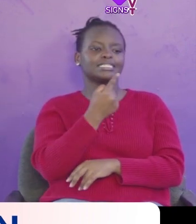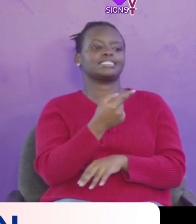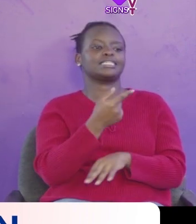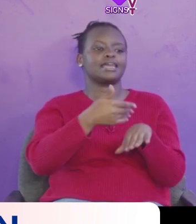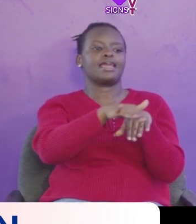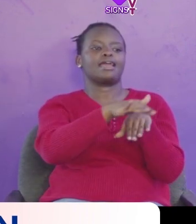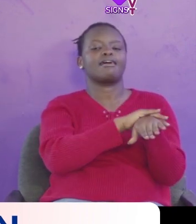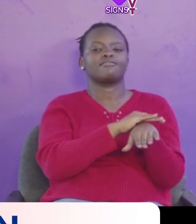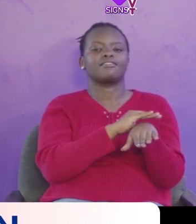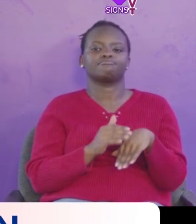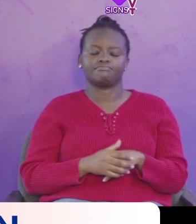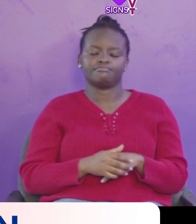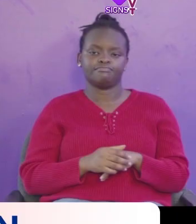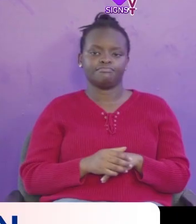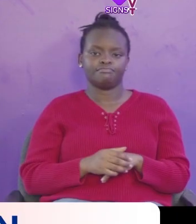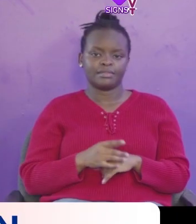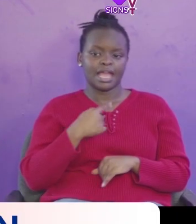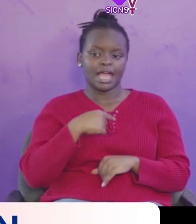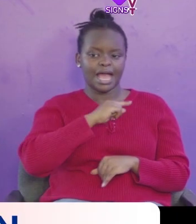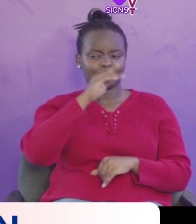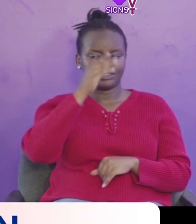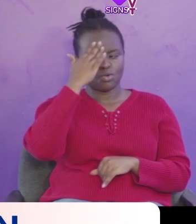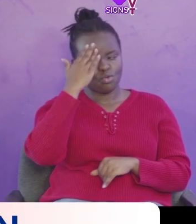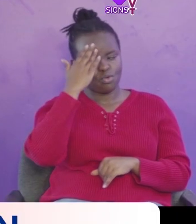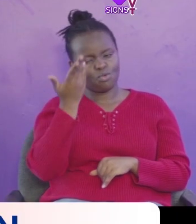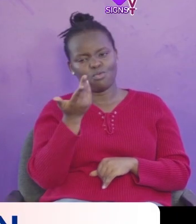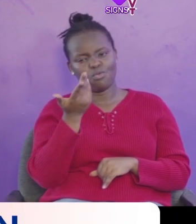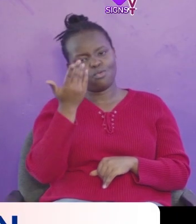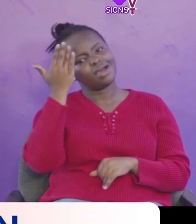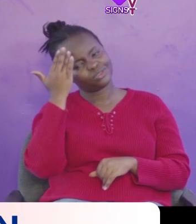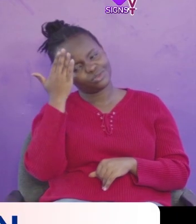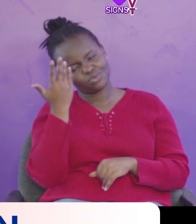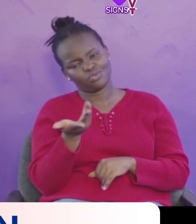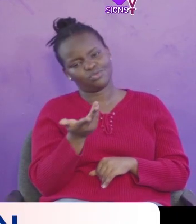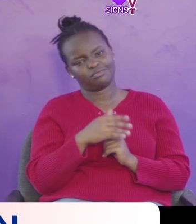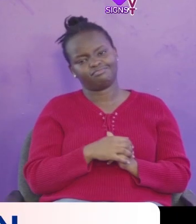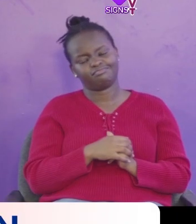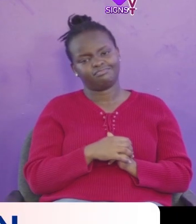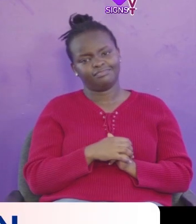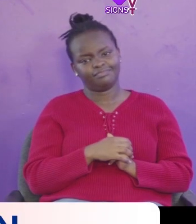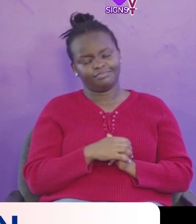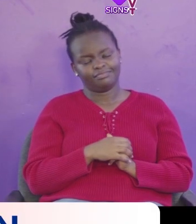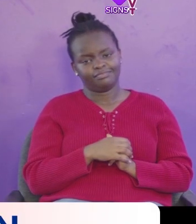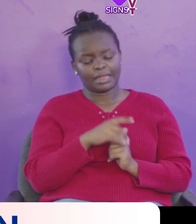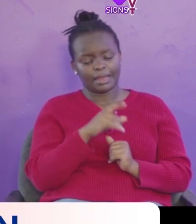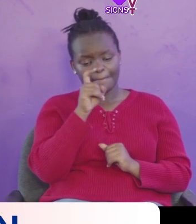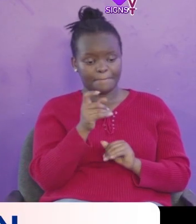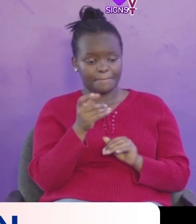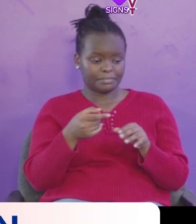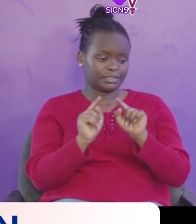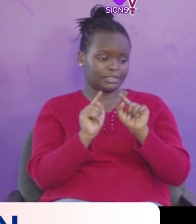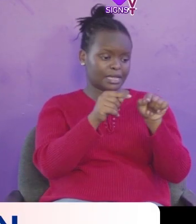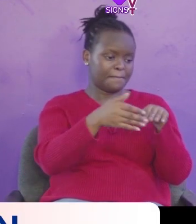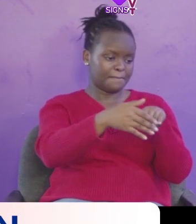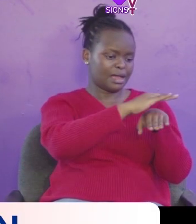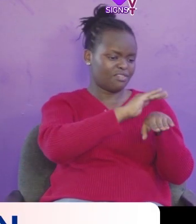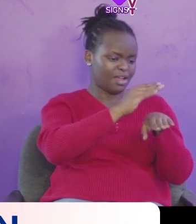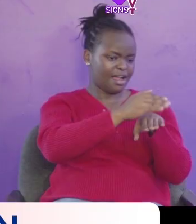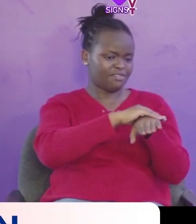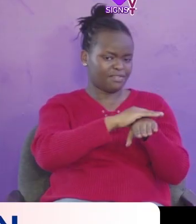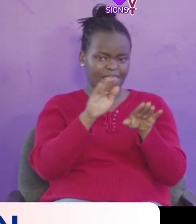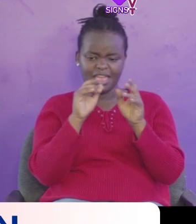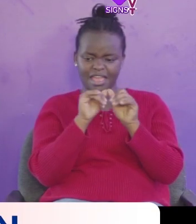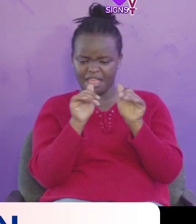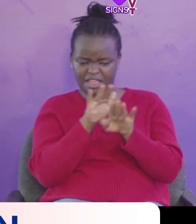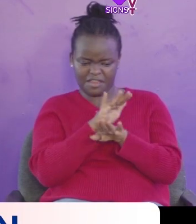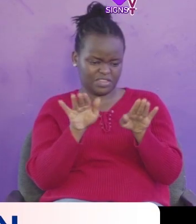up. Tunajua ukora town. Okay. So they had to come and cover up that everything's okay. But you guys